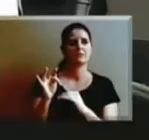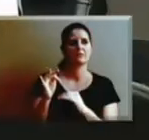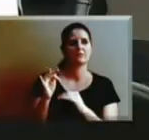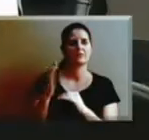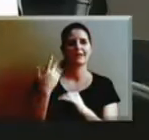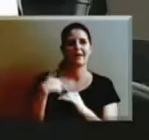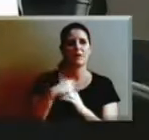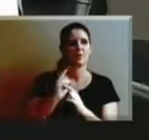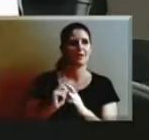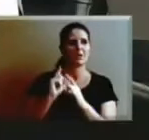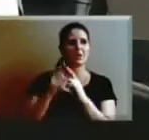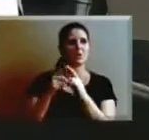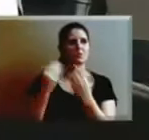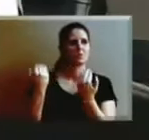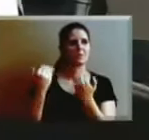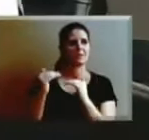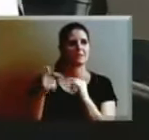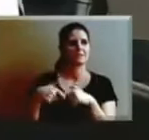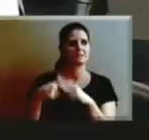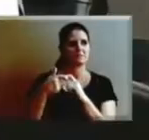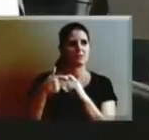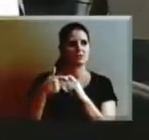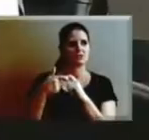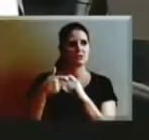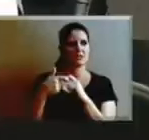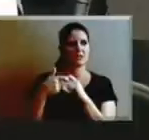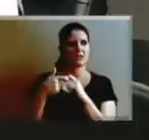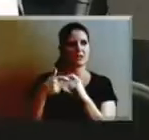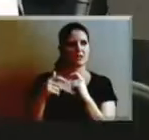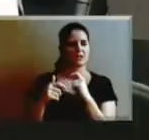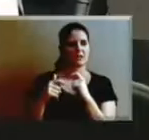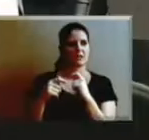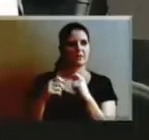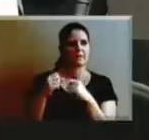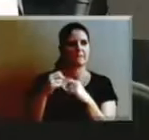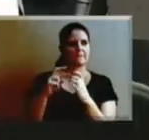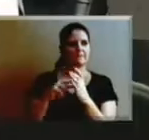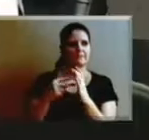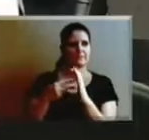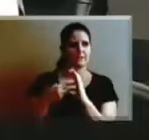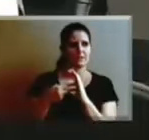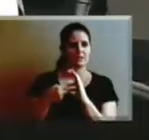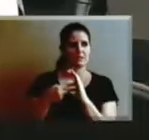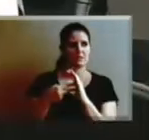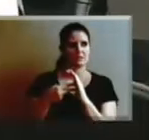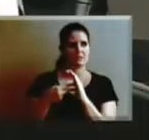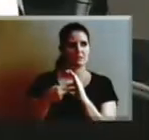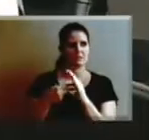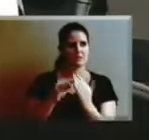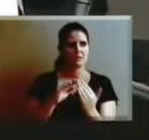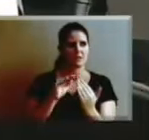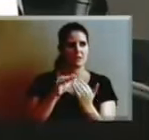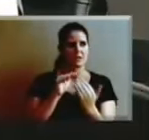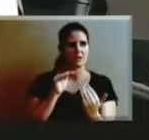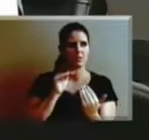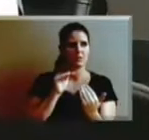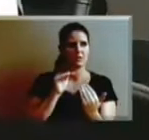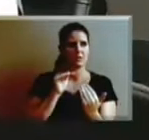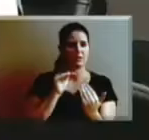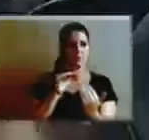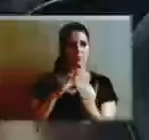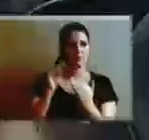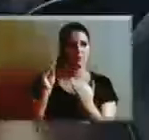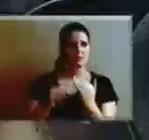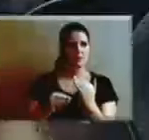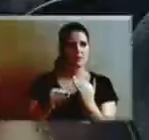our aim, to try and keep it so that it looks like the percent that they represent in the population of the school? I think